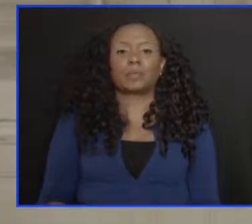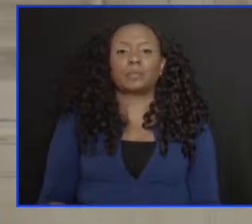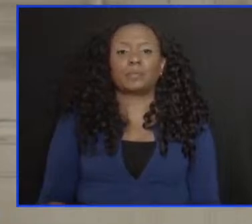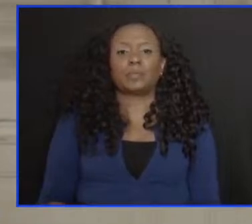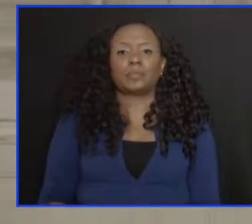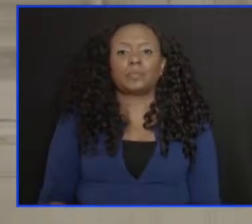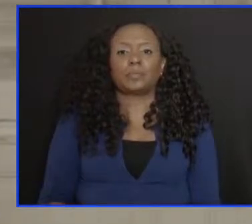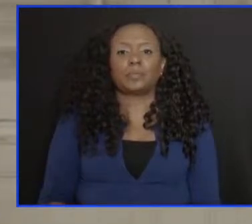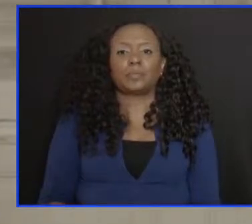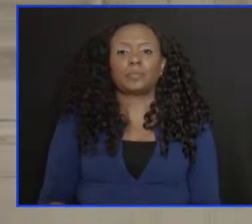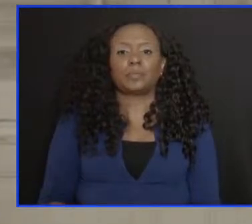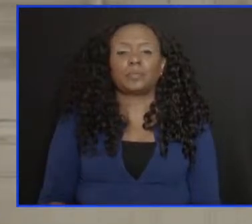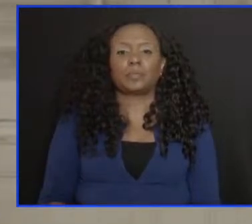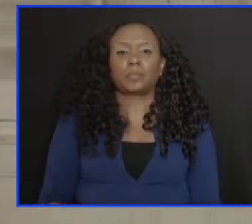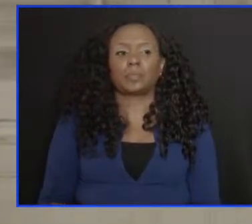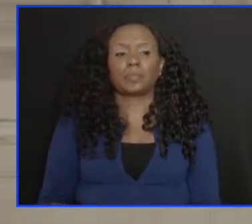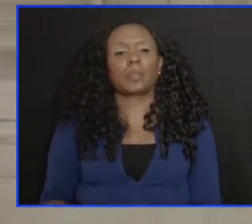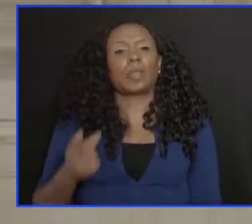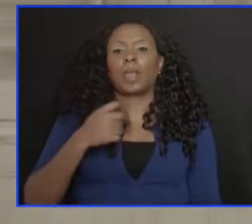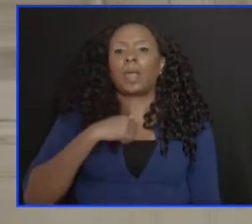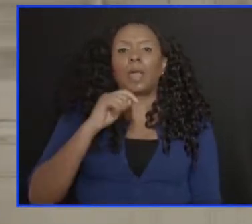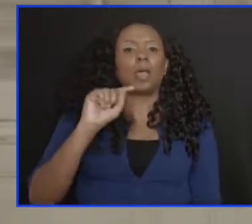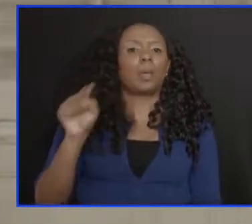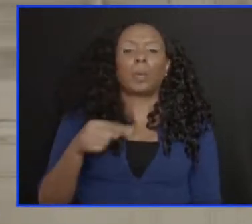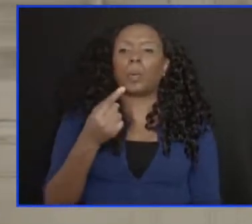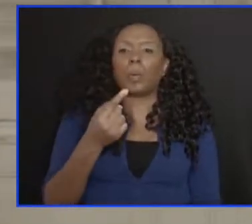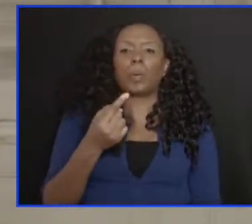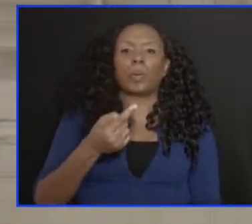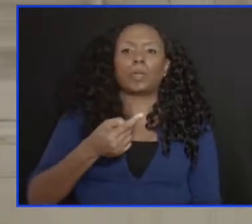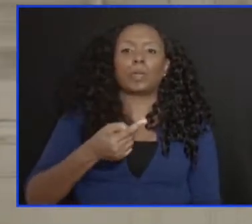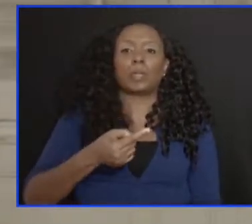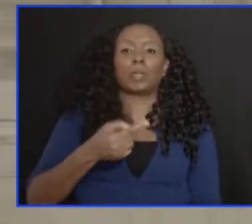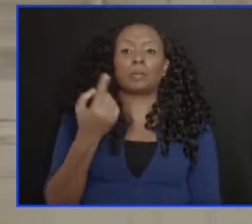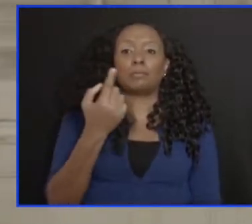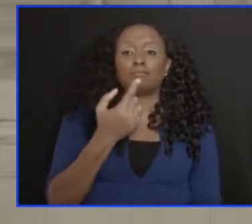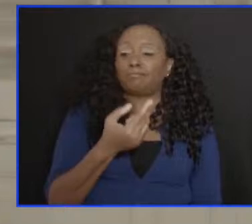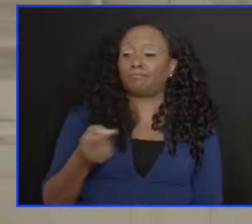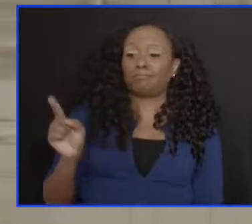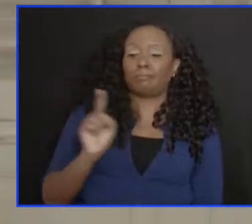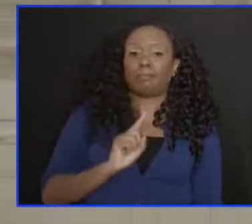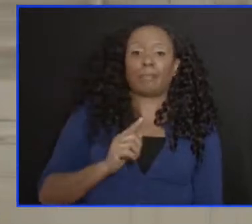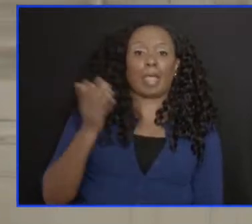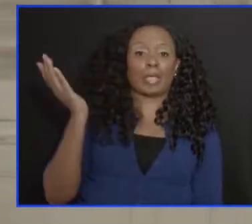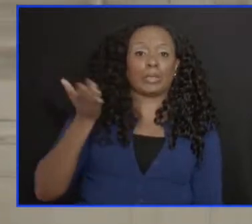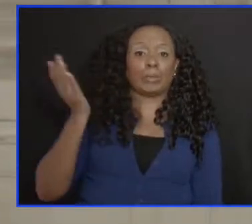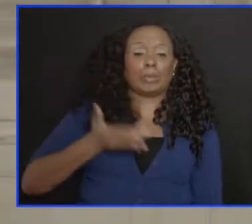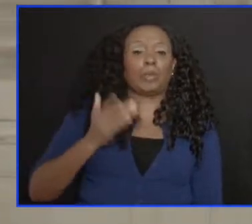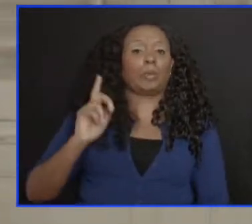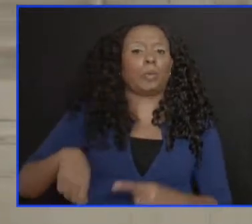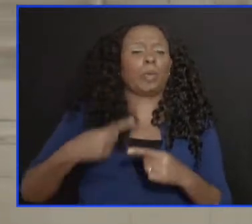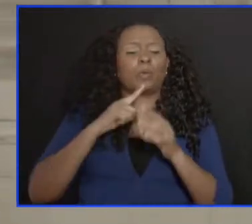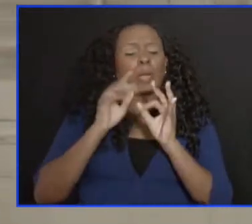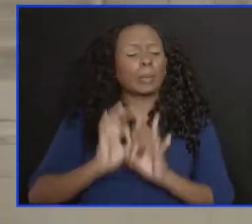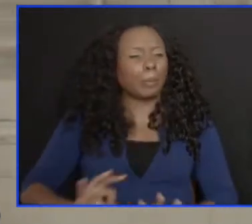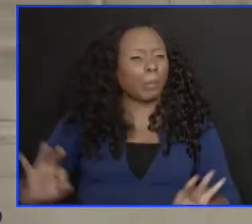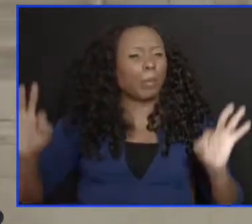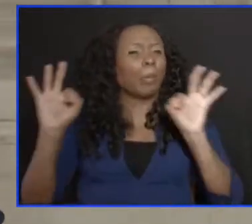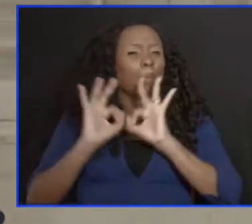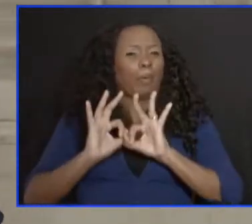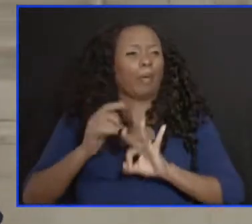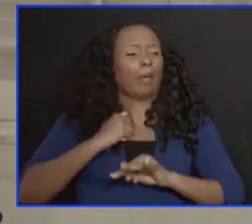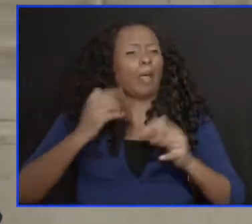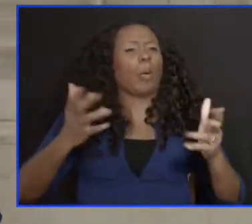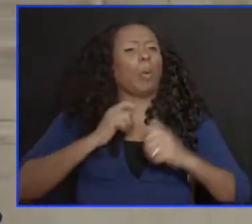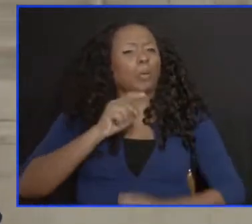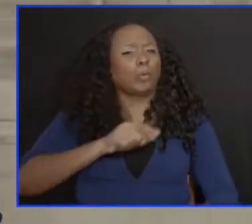that I will speak when I think it's necessary to speak. And this is one of those occasions which I believe is strategically important. And I need you really, as